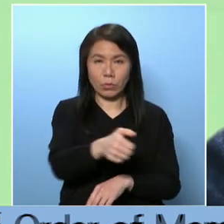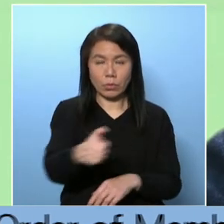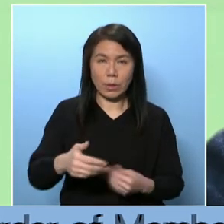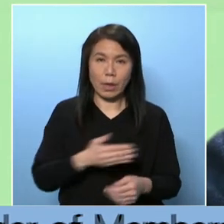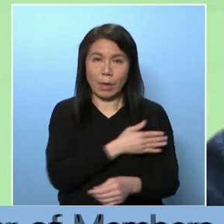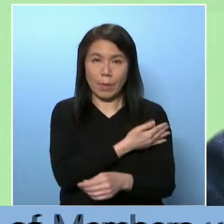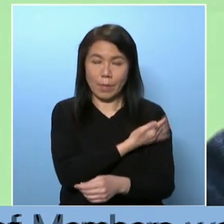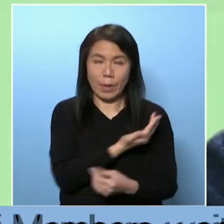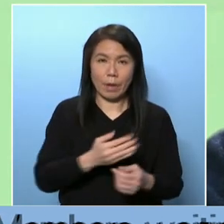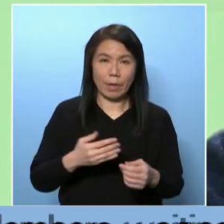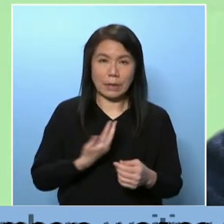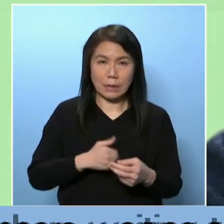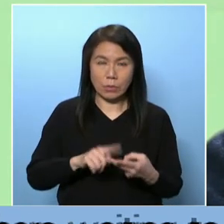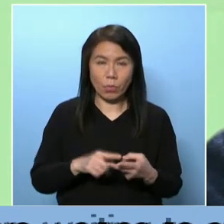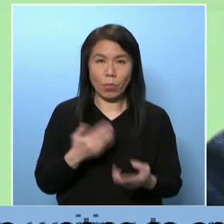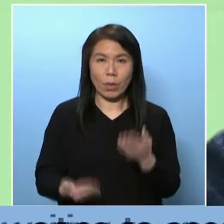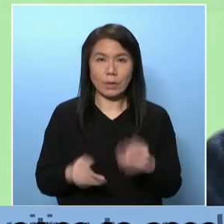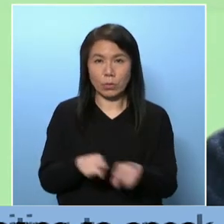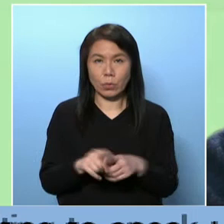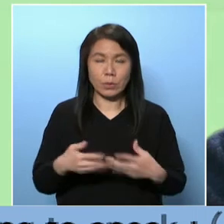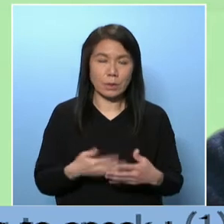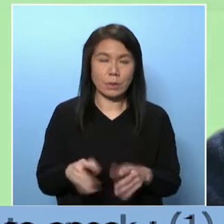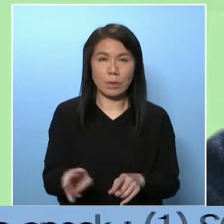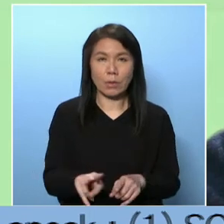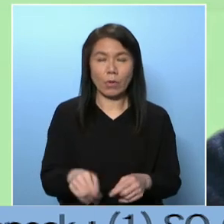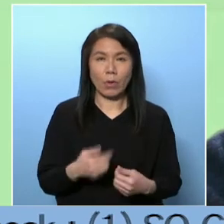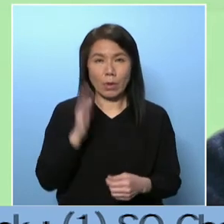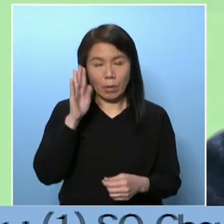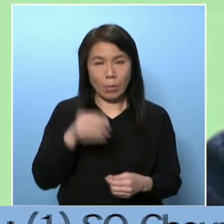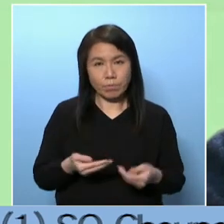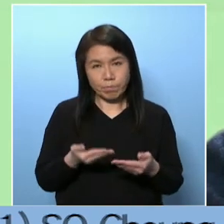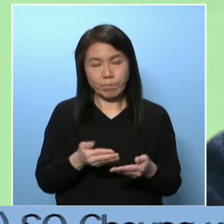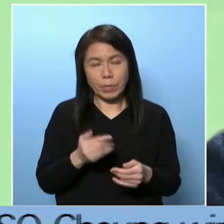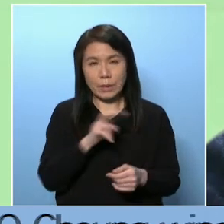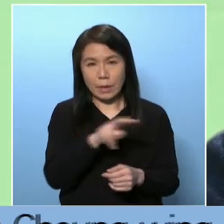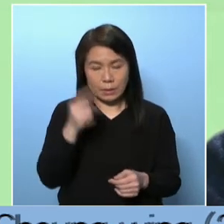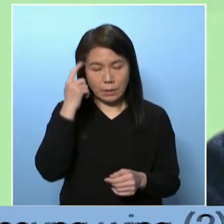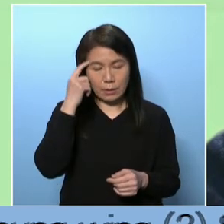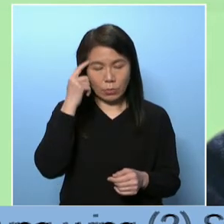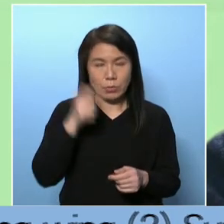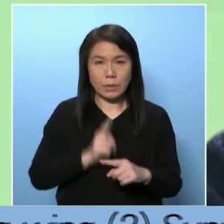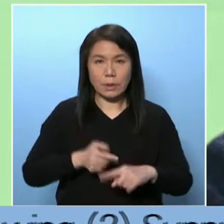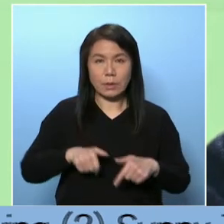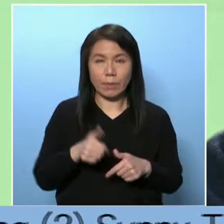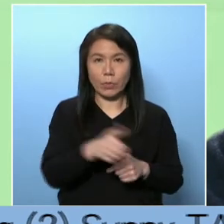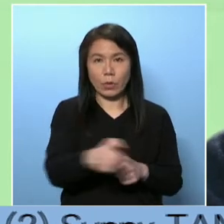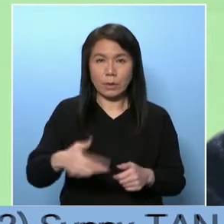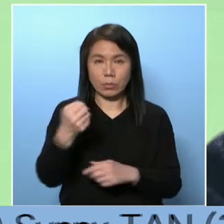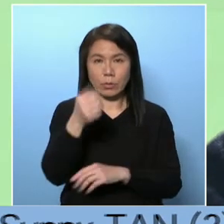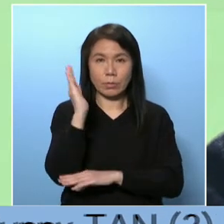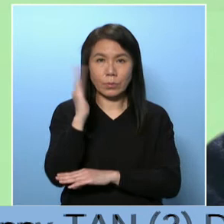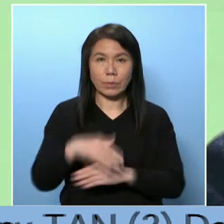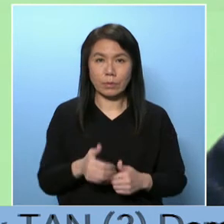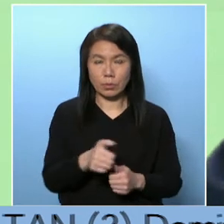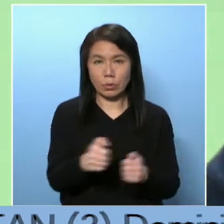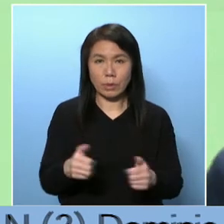previous experience. And I'd also like to commend those working at the front line, including those who are volunteers and also the professional teams